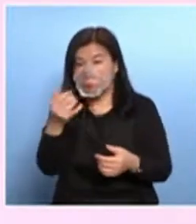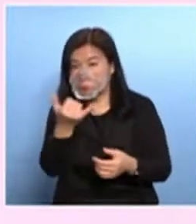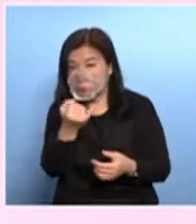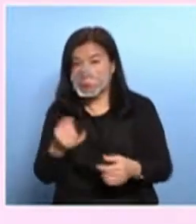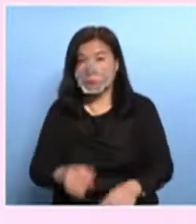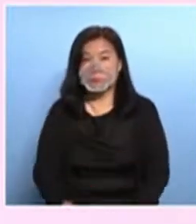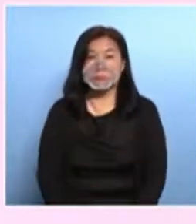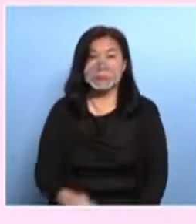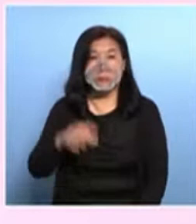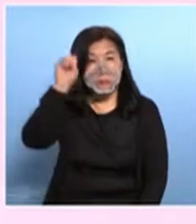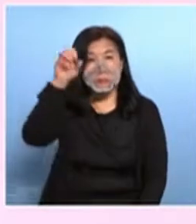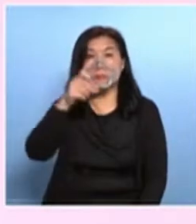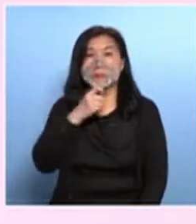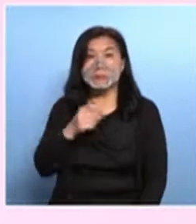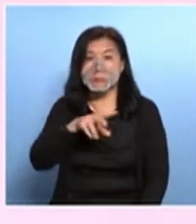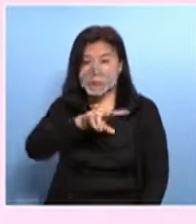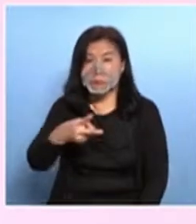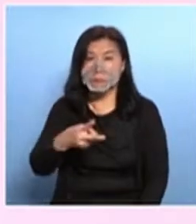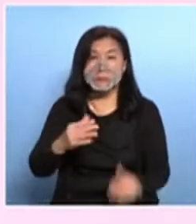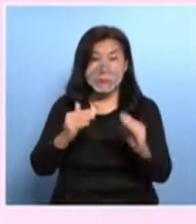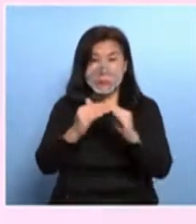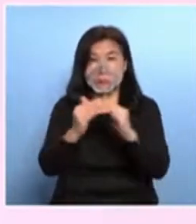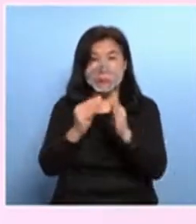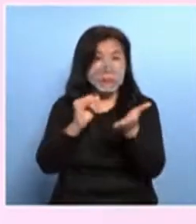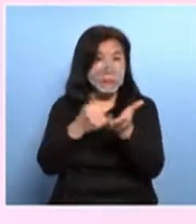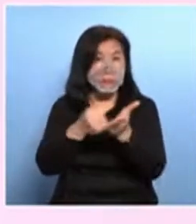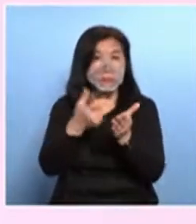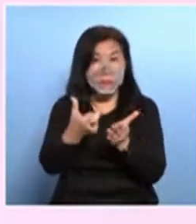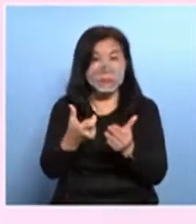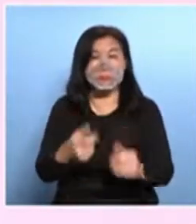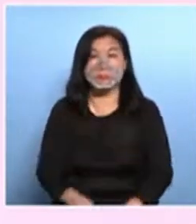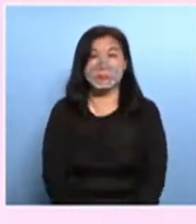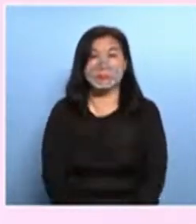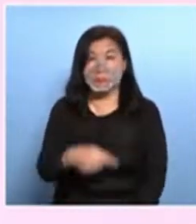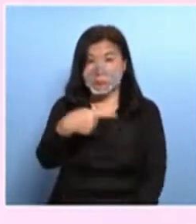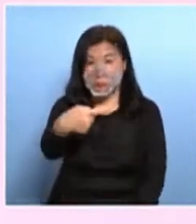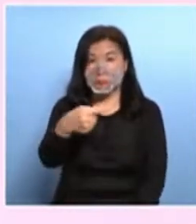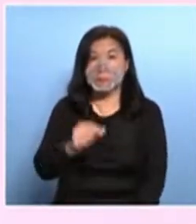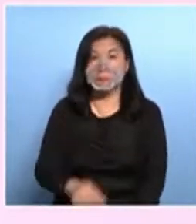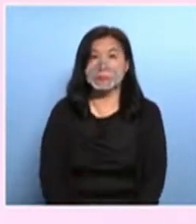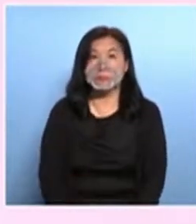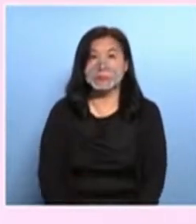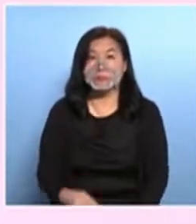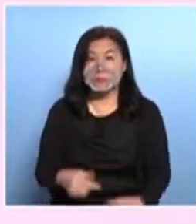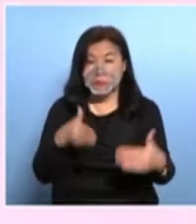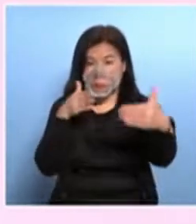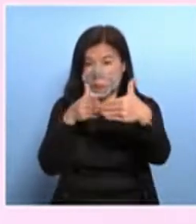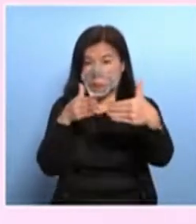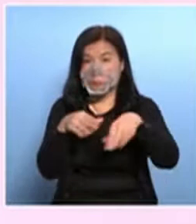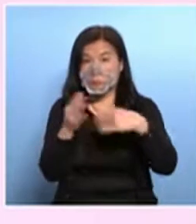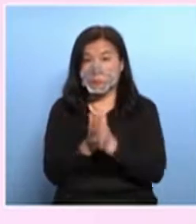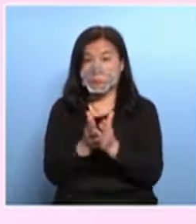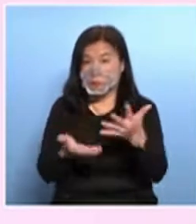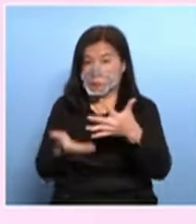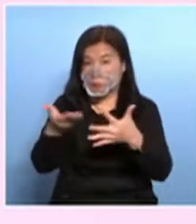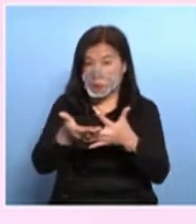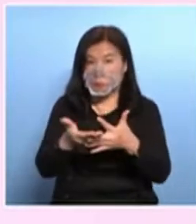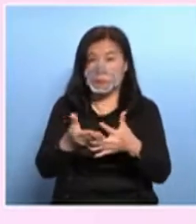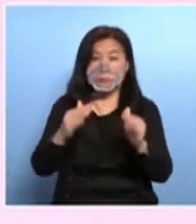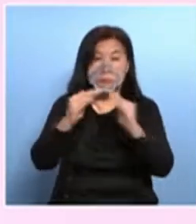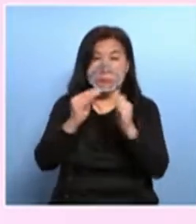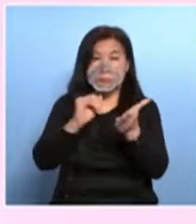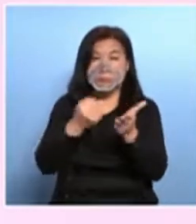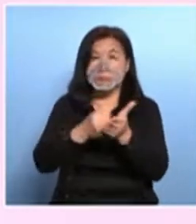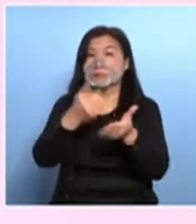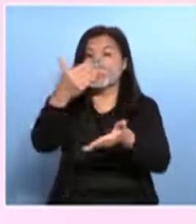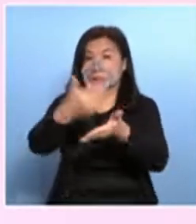system. Upon review, I propose to revise the rating system as follows. A. Granting rates concession in a more targeted